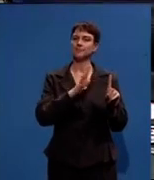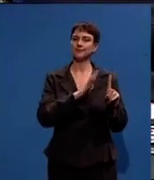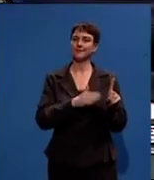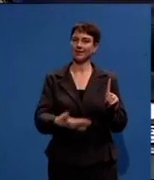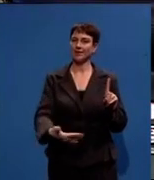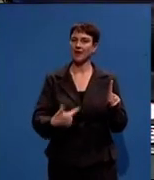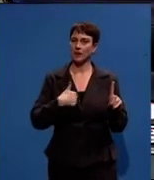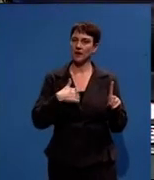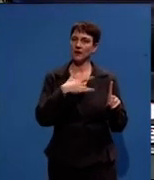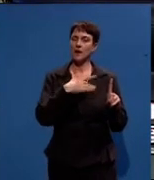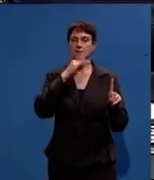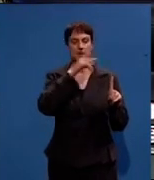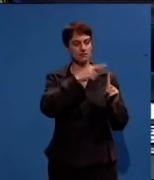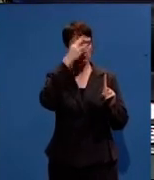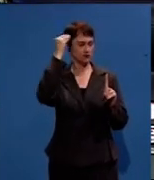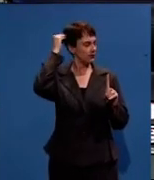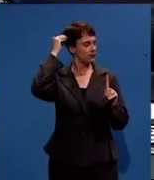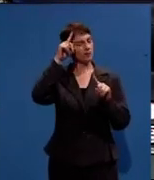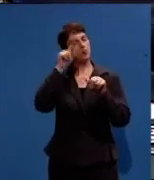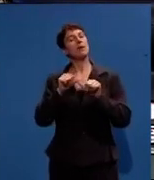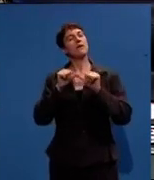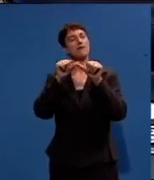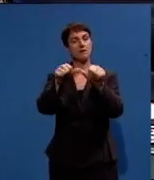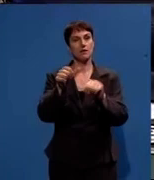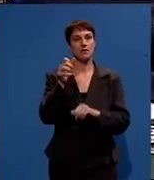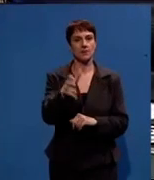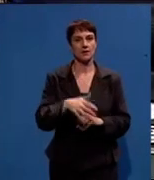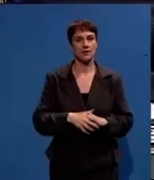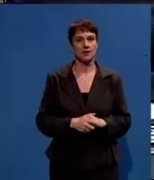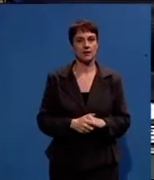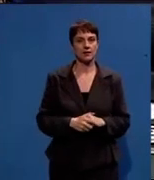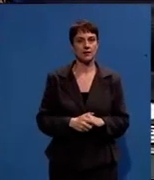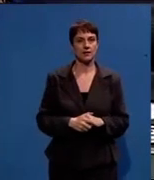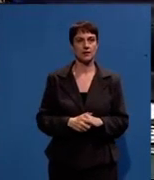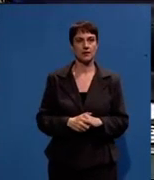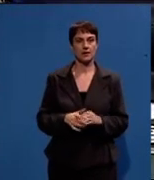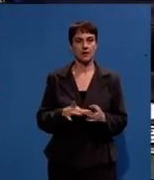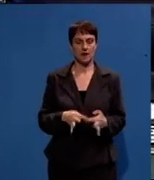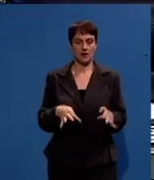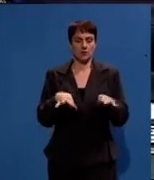it's me and you who will make sure of that by upholding these ideas and values.